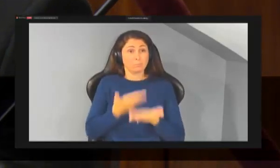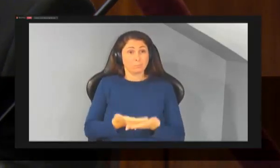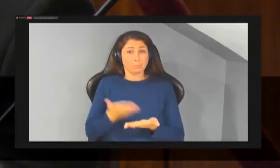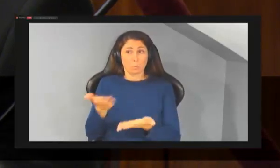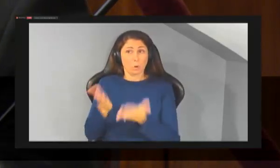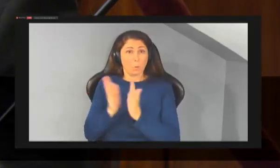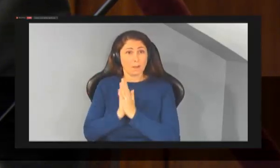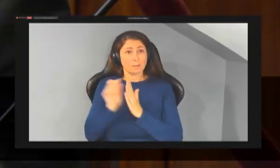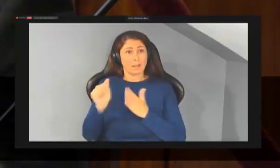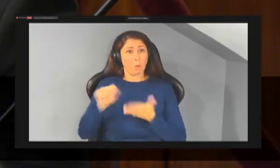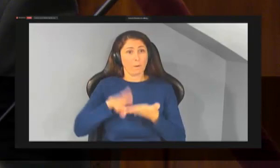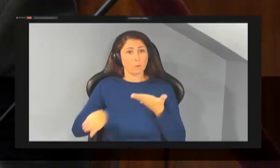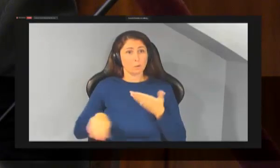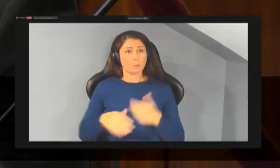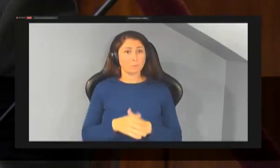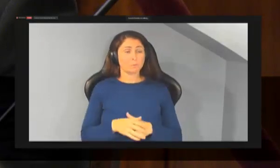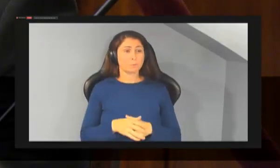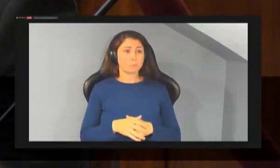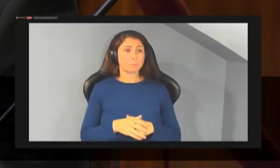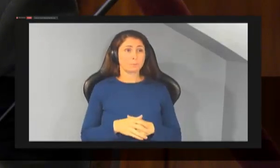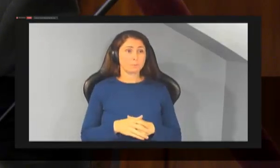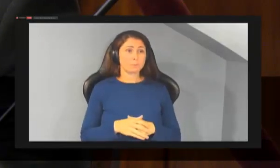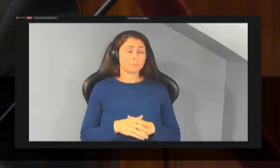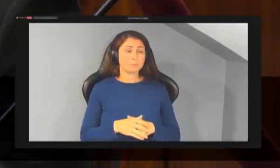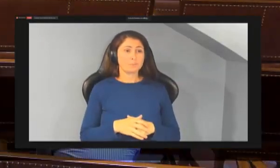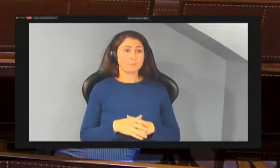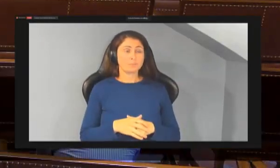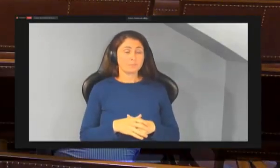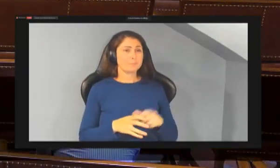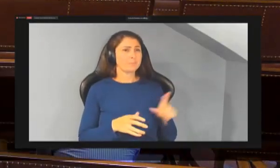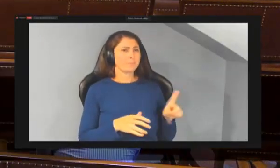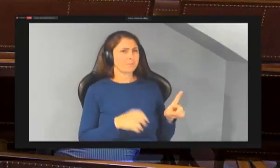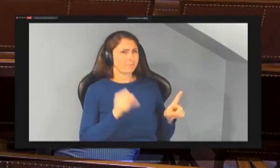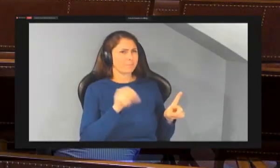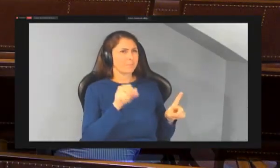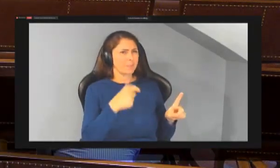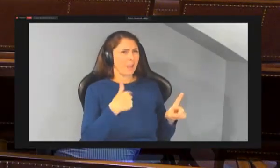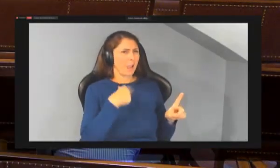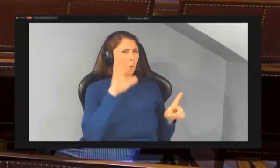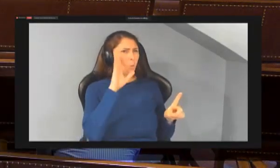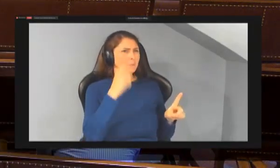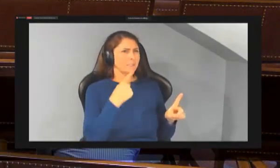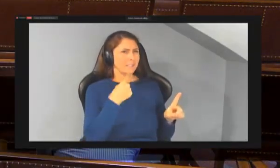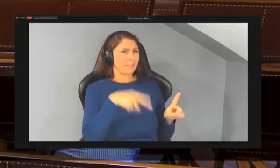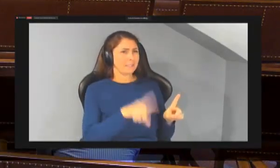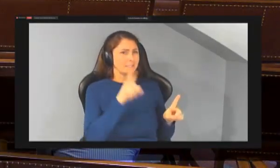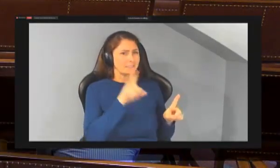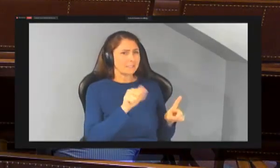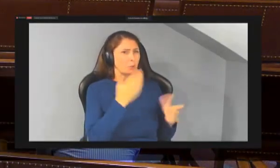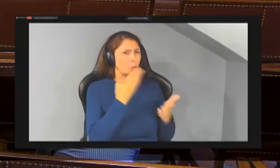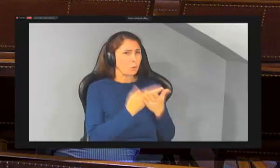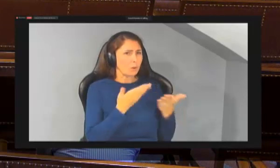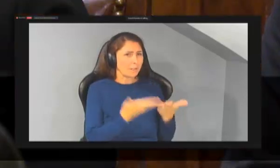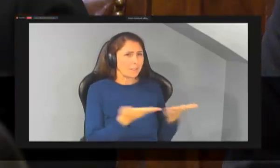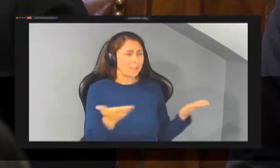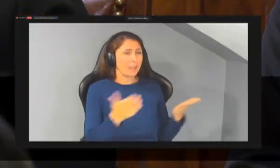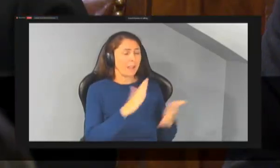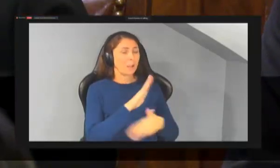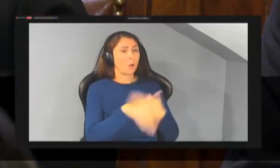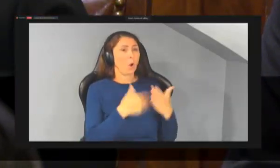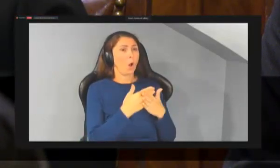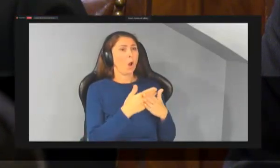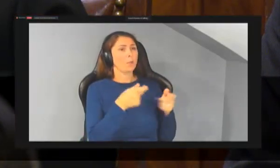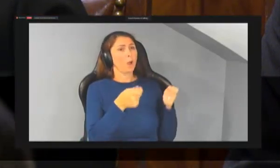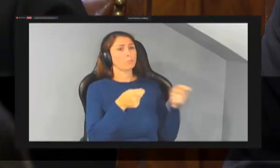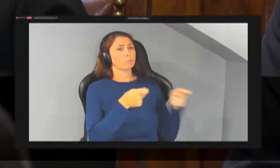waiver. Please. Yeah, and I'll just say, and I think this is a good thing, that all of the kind of regulatory